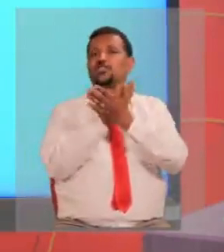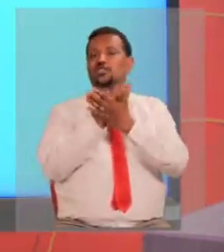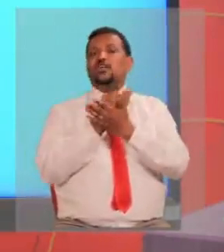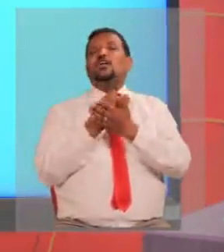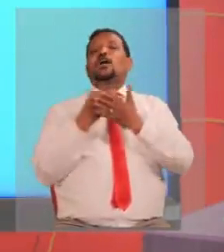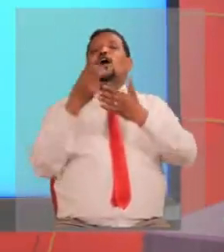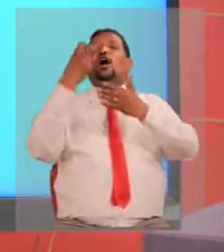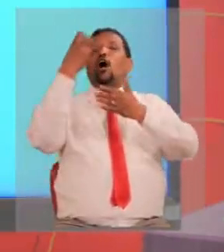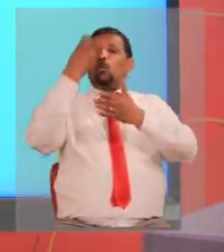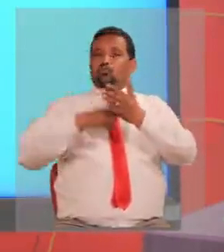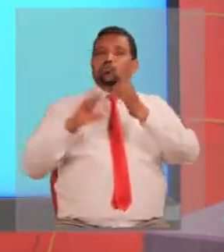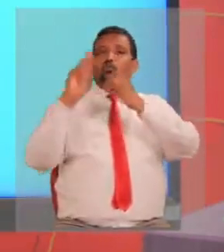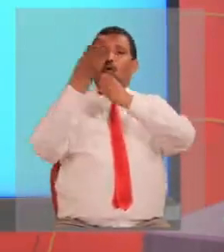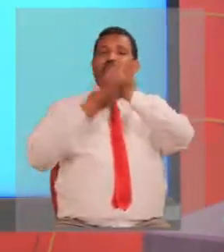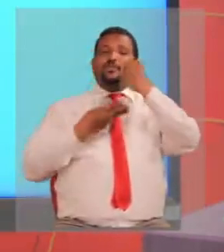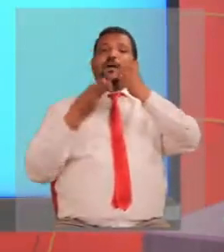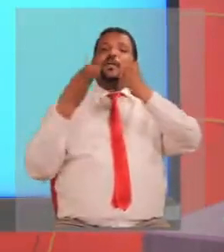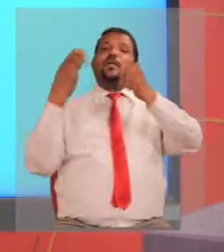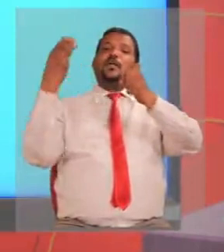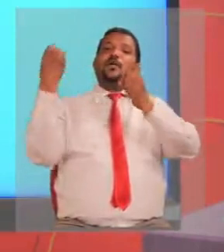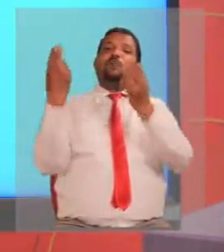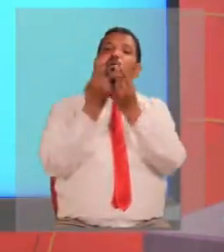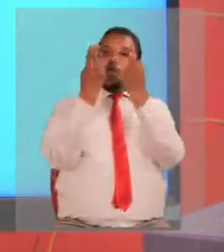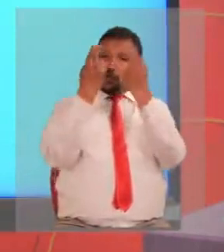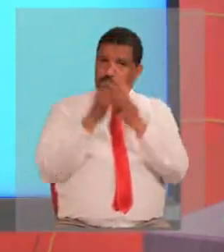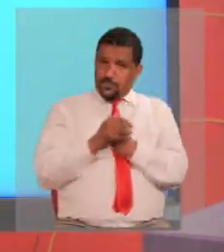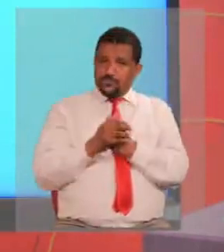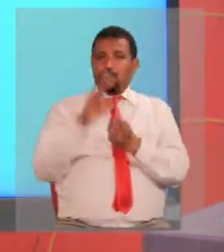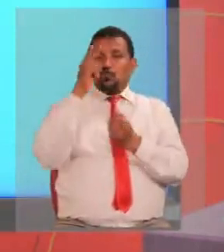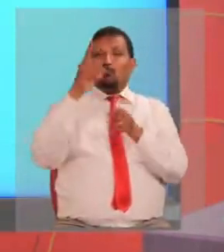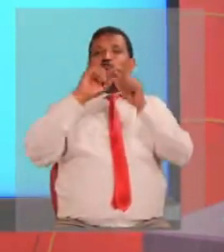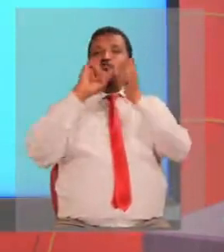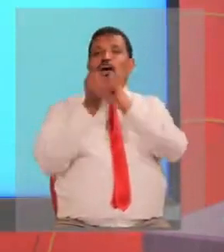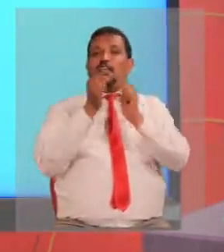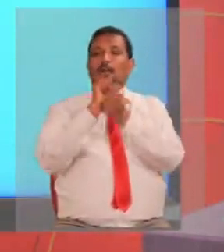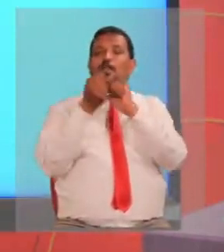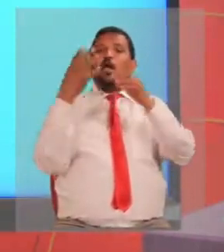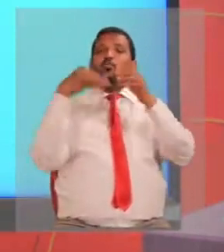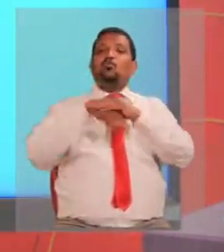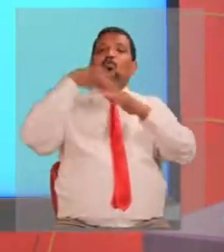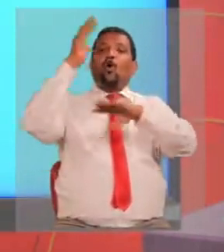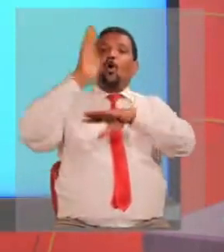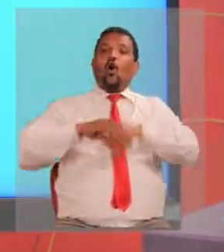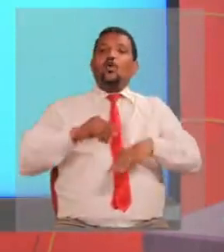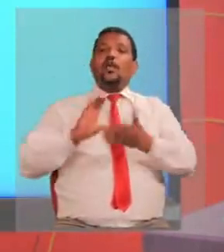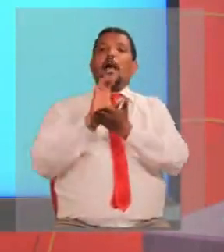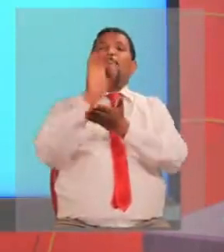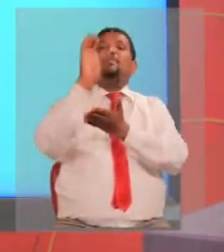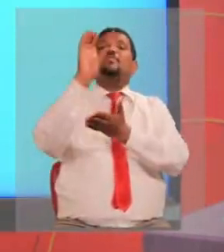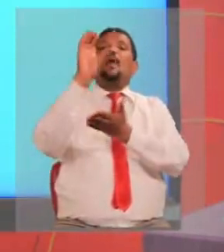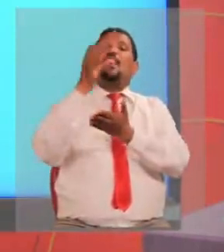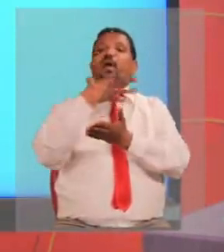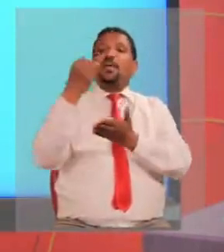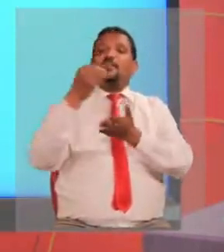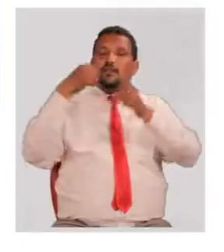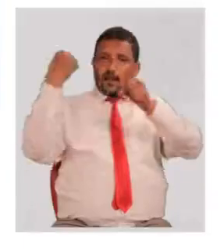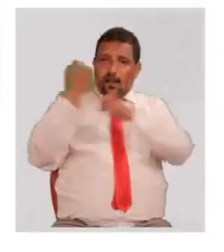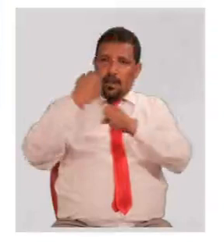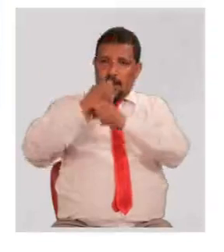the output weight by employing two variable inputs called capital and